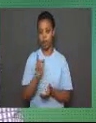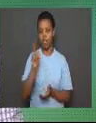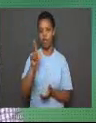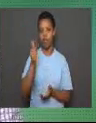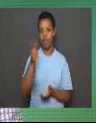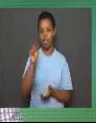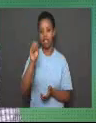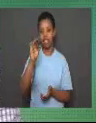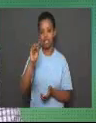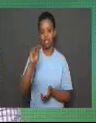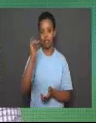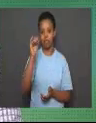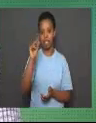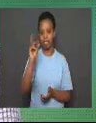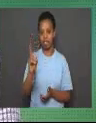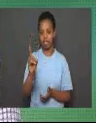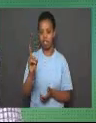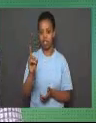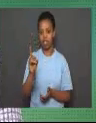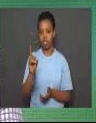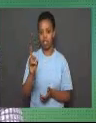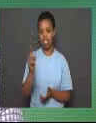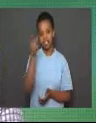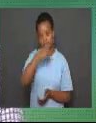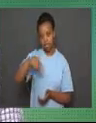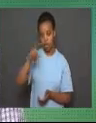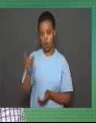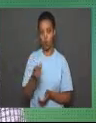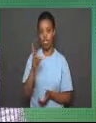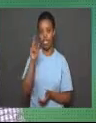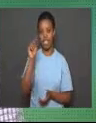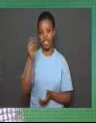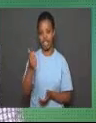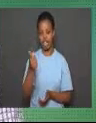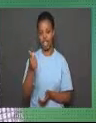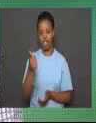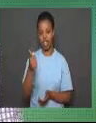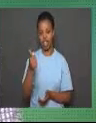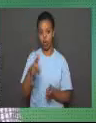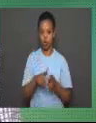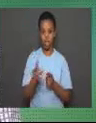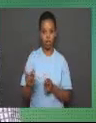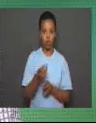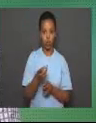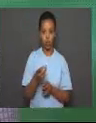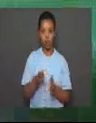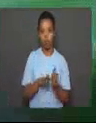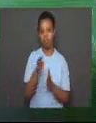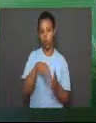Plasmids are small pieces of circular DNA that are found in bacteria.